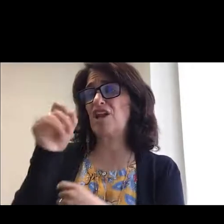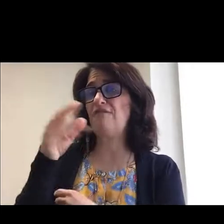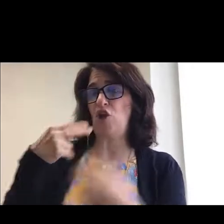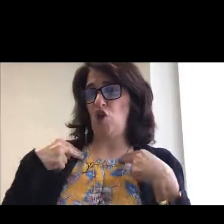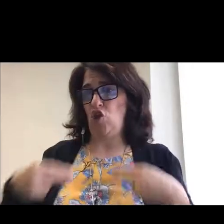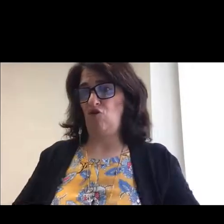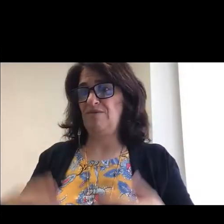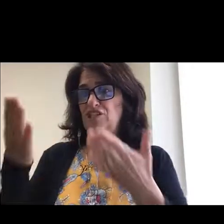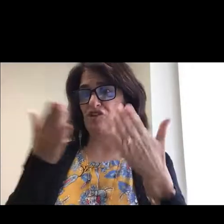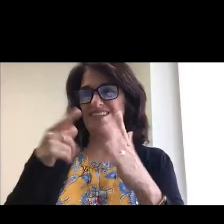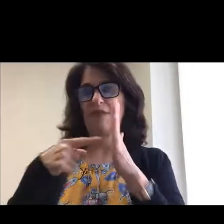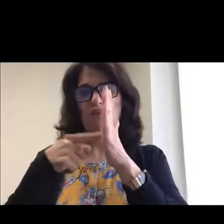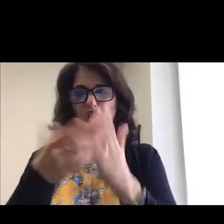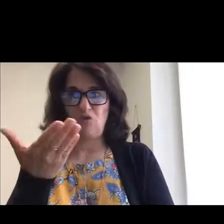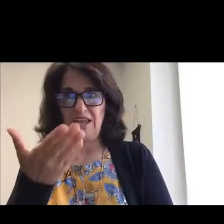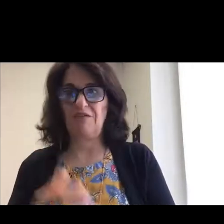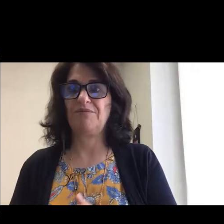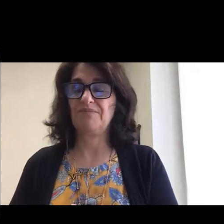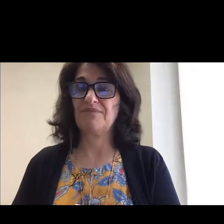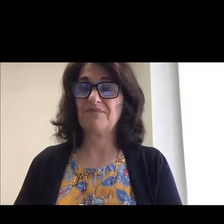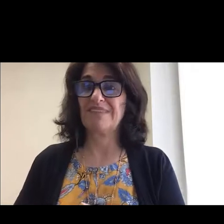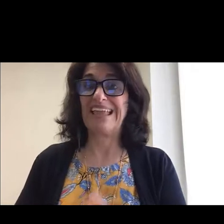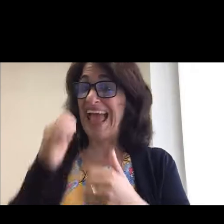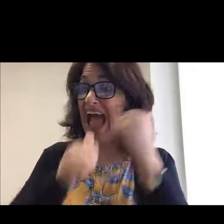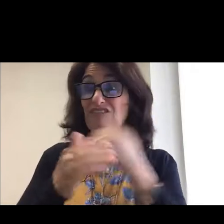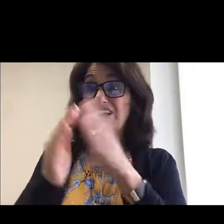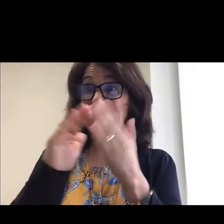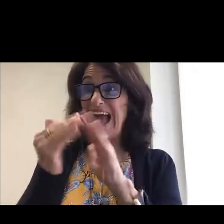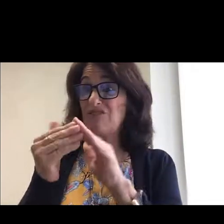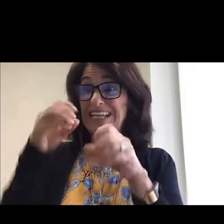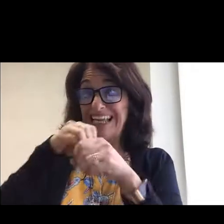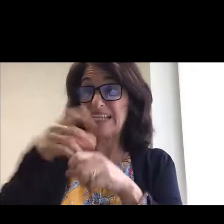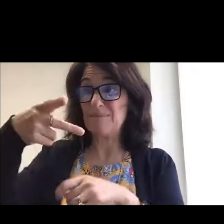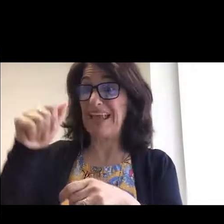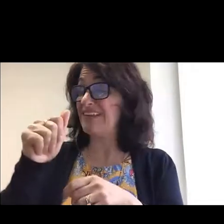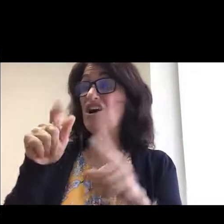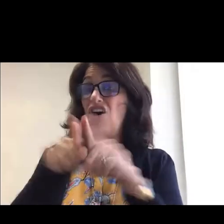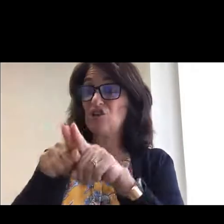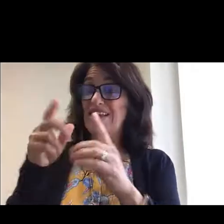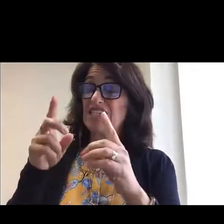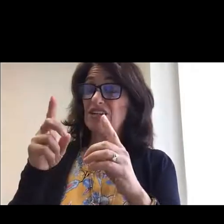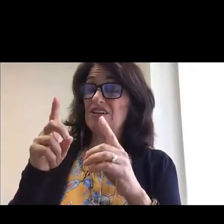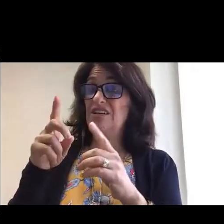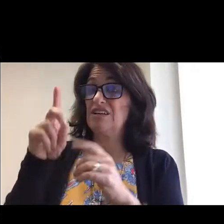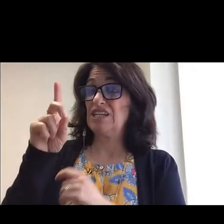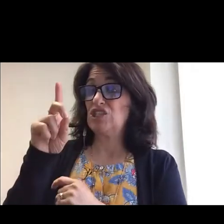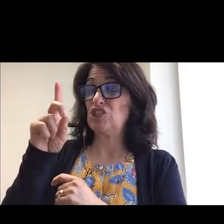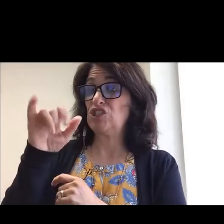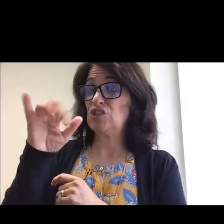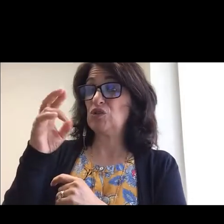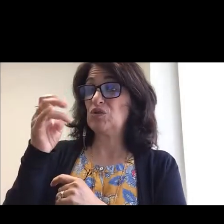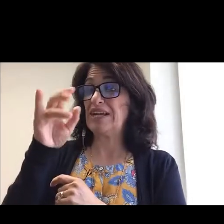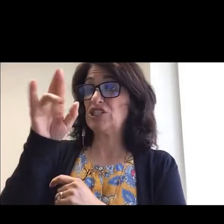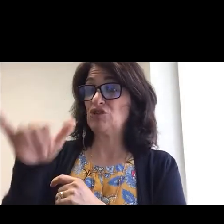that is shown here. And every county in Pennsylvania also has a directory of clinics that offer routine mental health